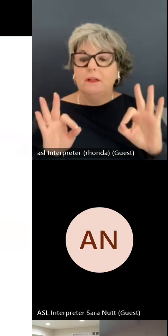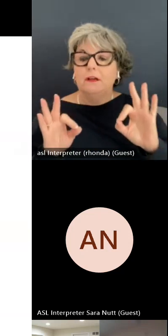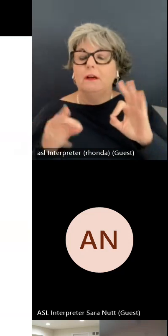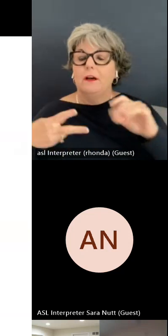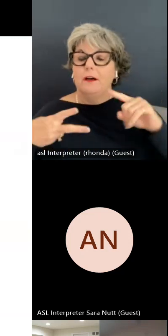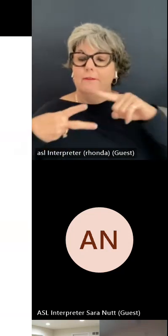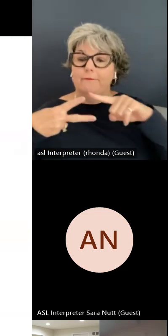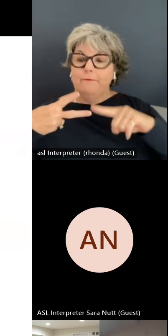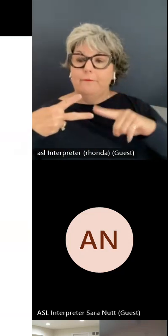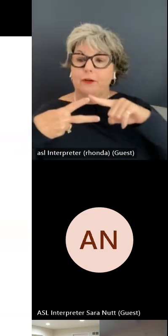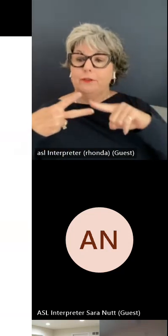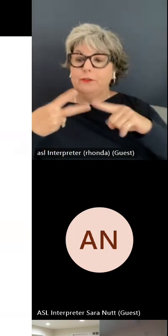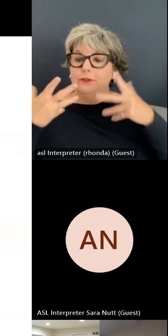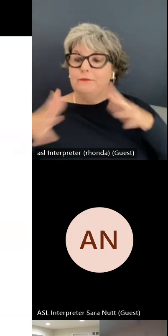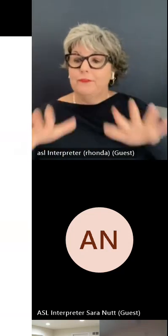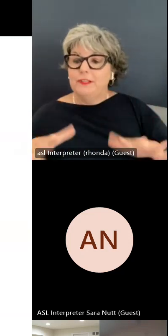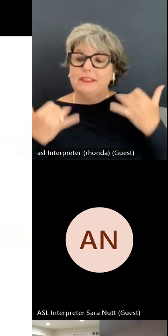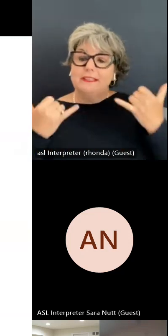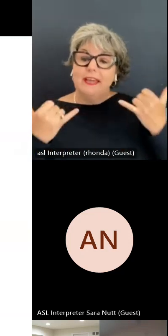two sections. We're going to take a break